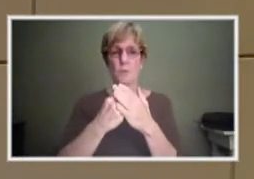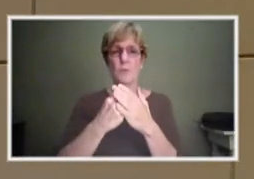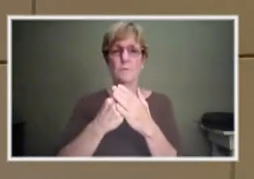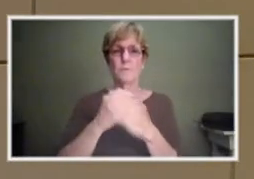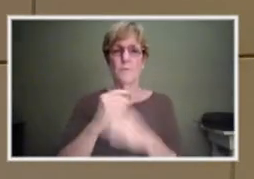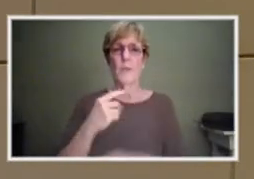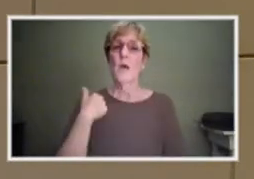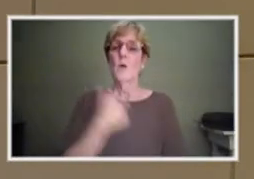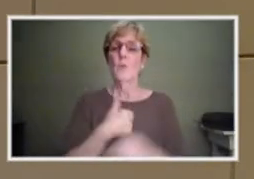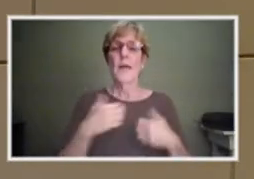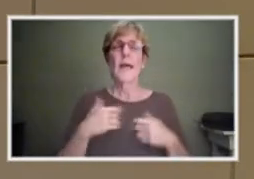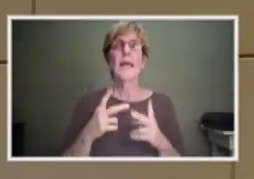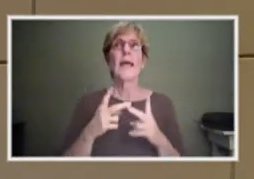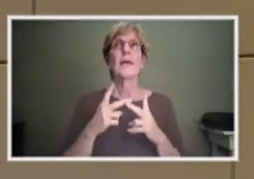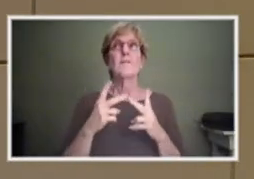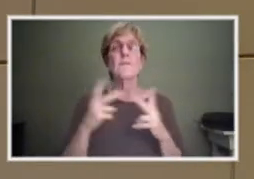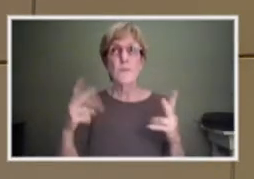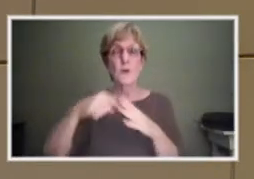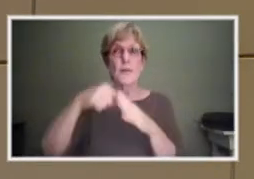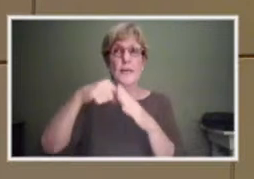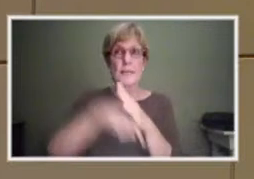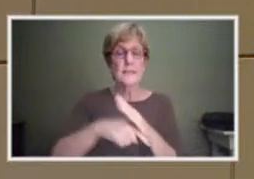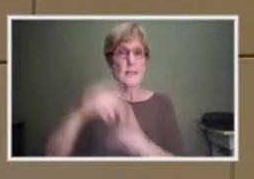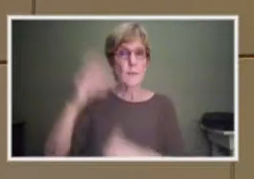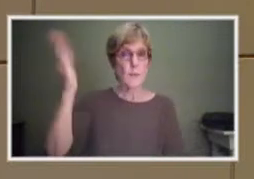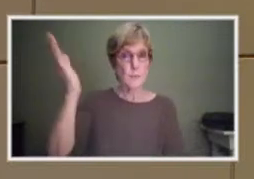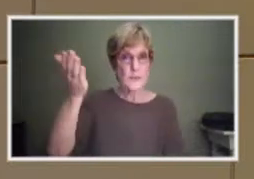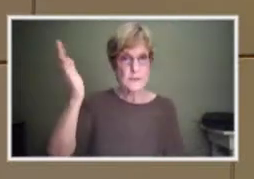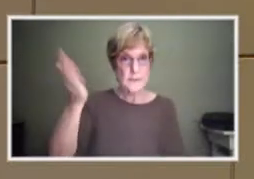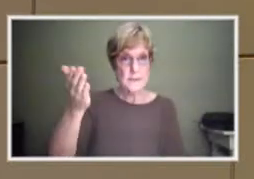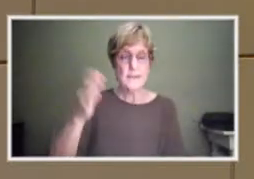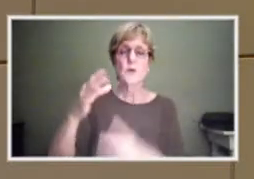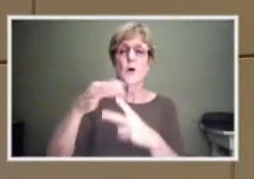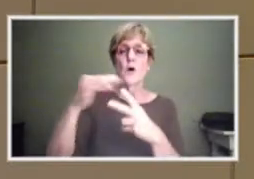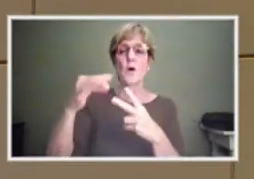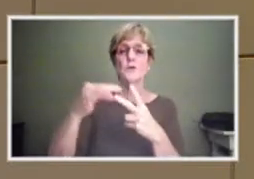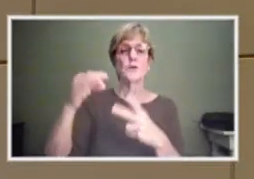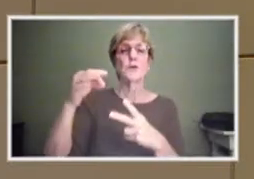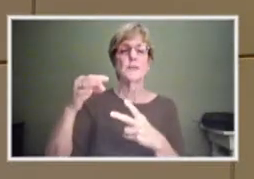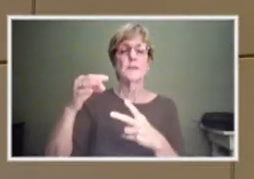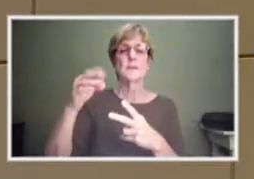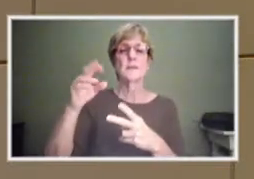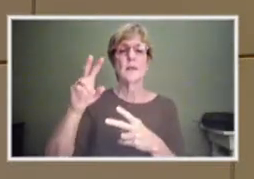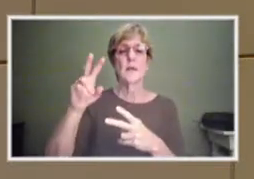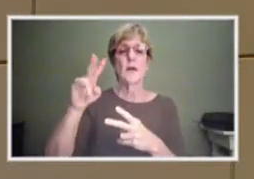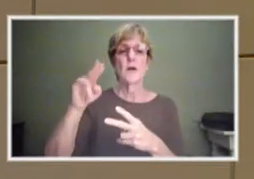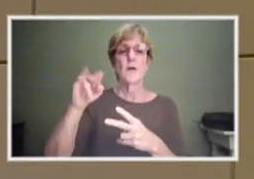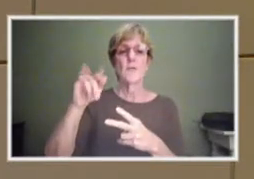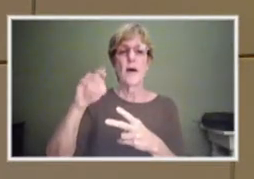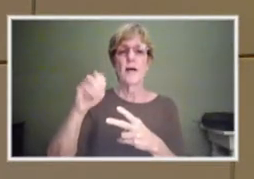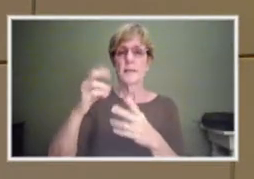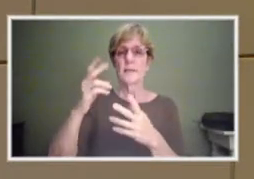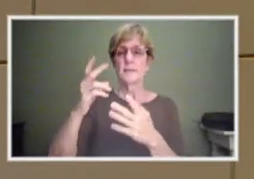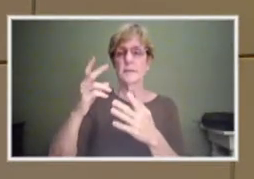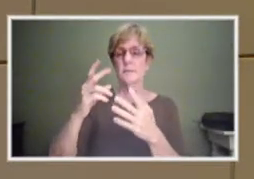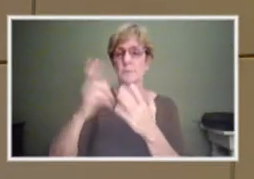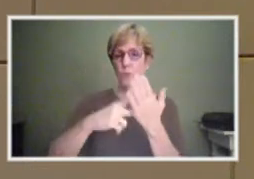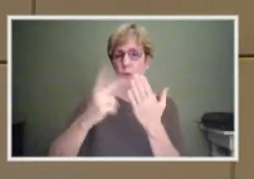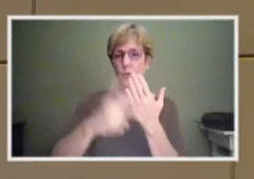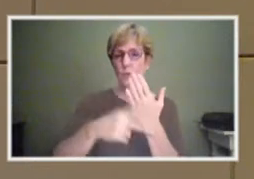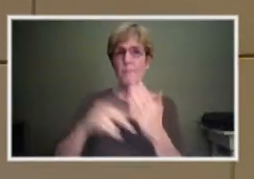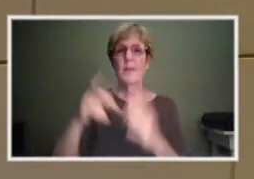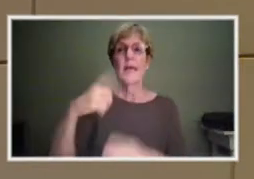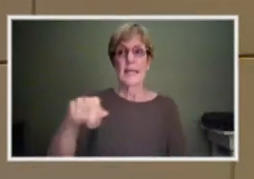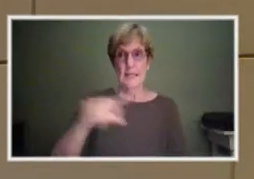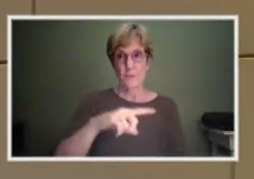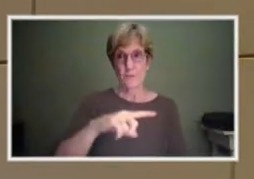a very in-depth presentation on the Alternative to Violence expansion program earlier, and if you were live